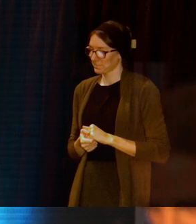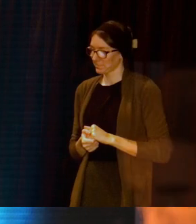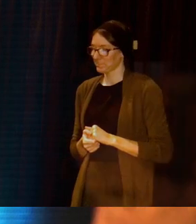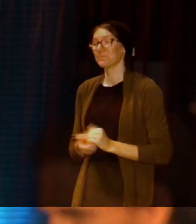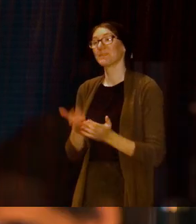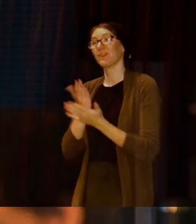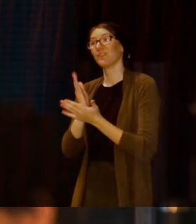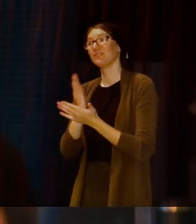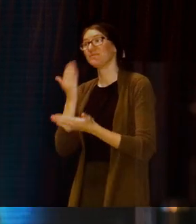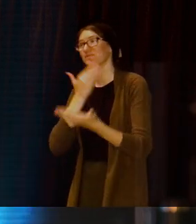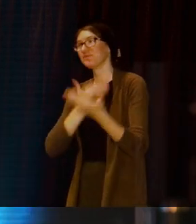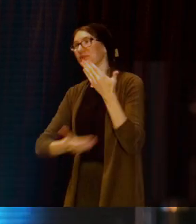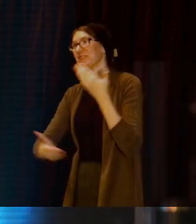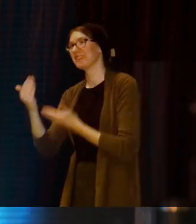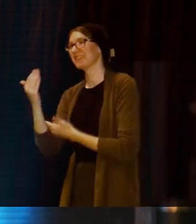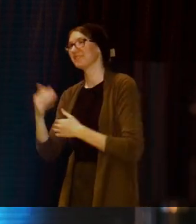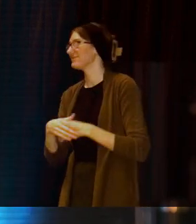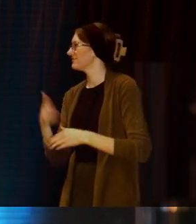All right, good morning.